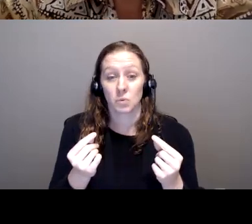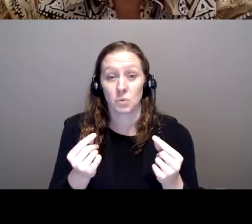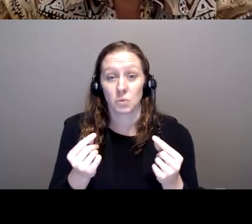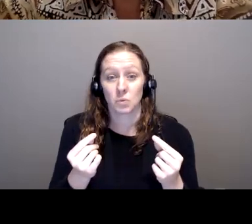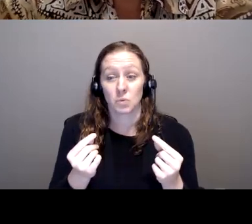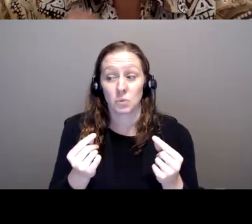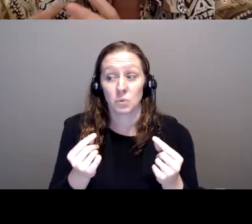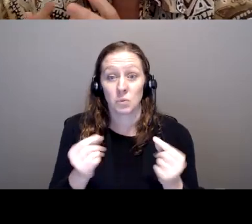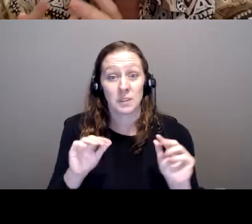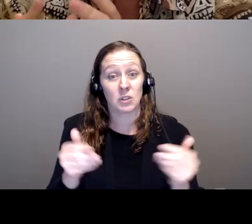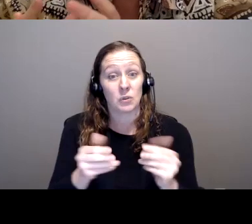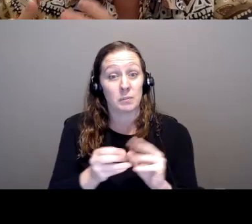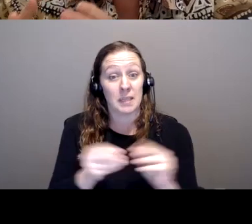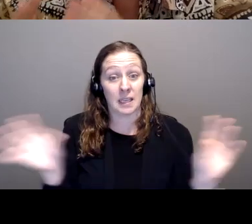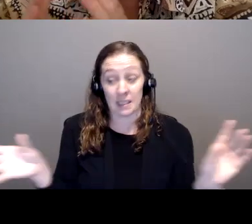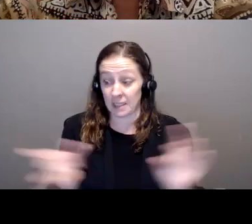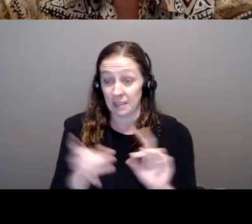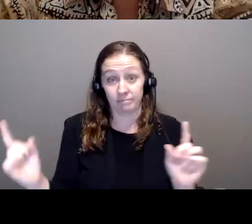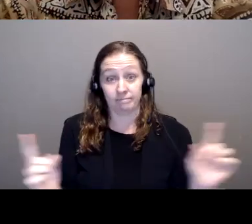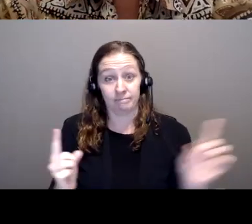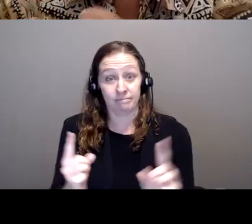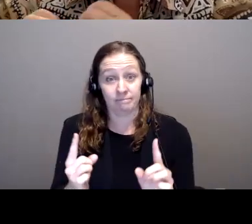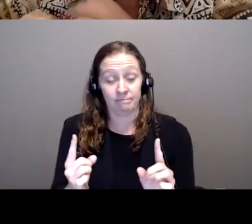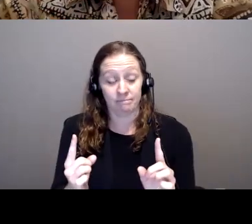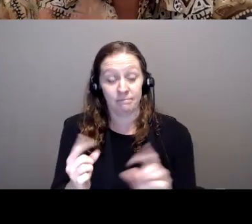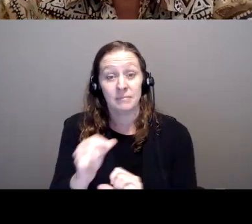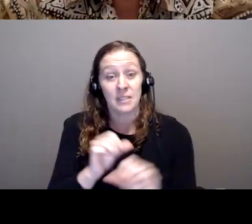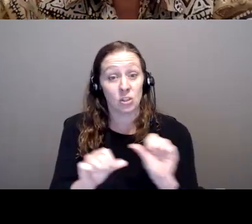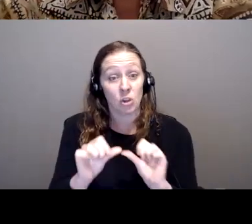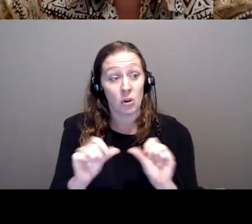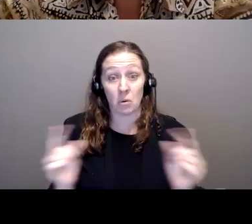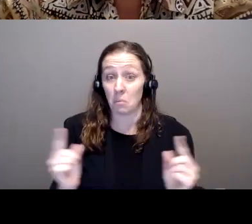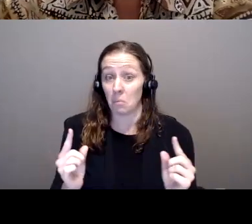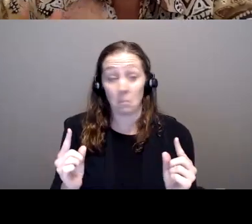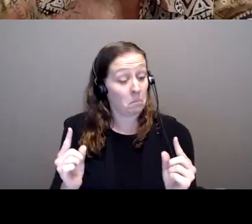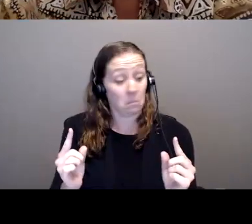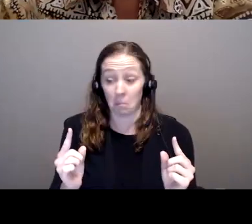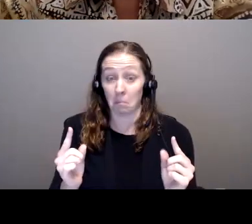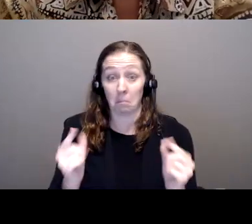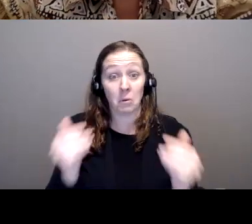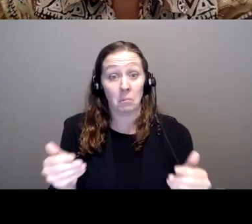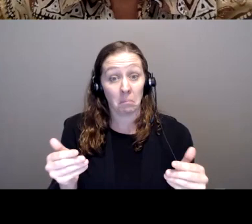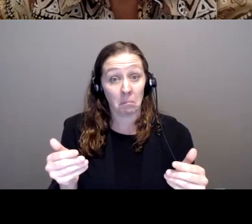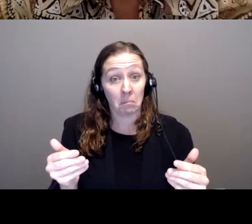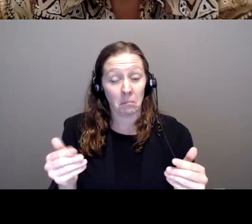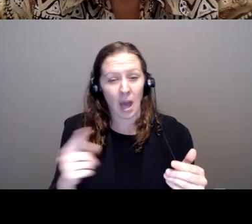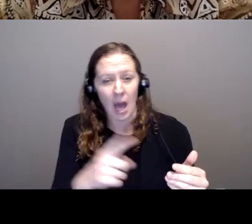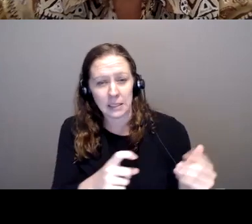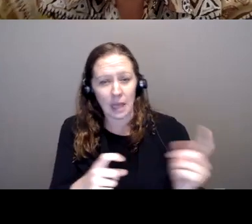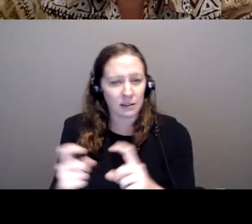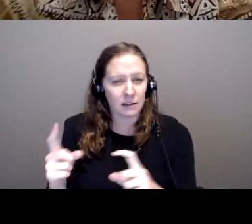introductory meeting where they can connect with each other, see if they can connect with each other, ask some